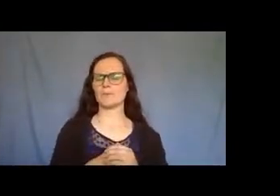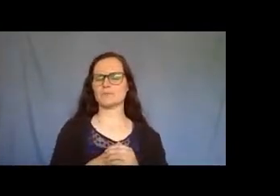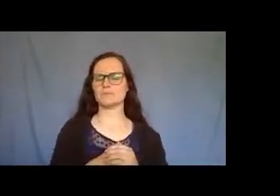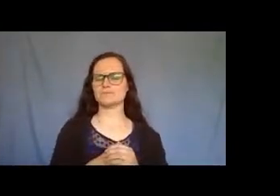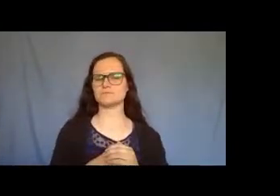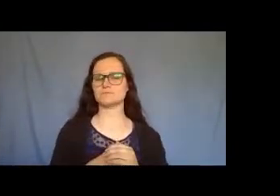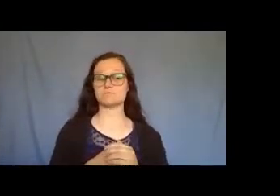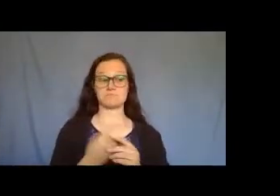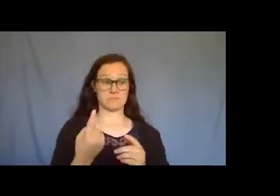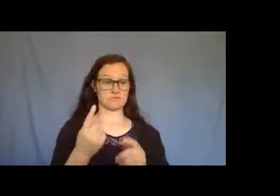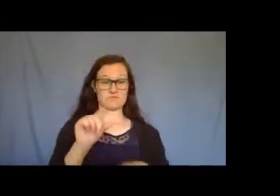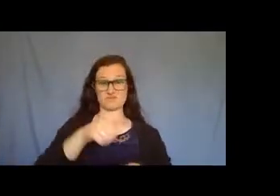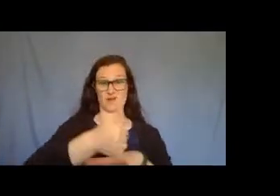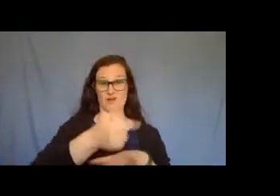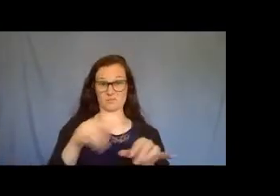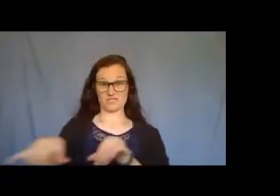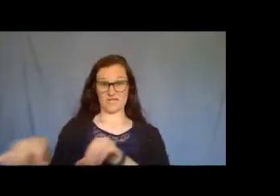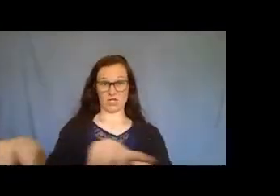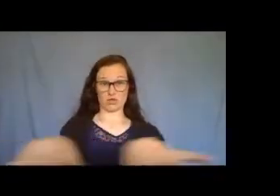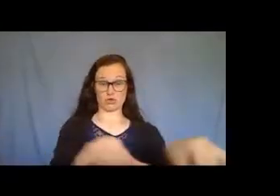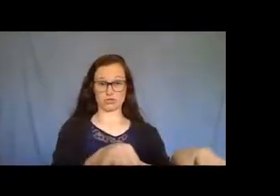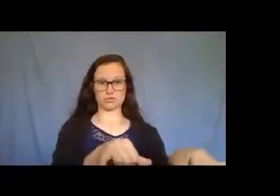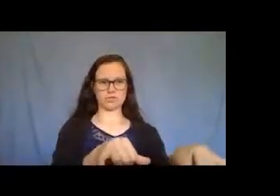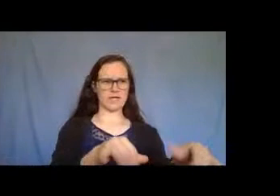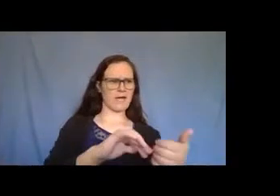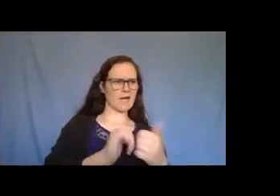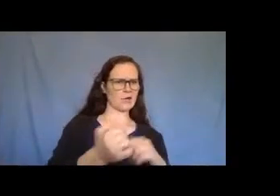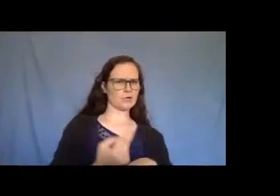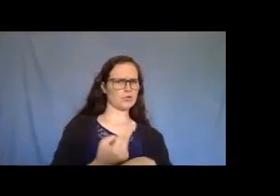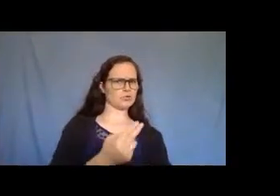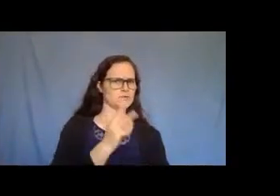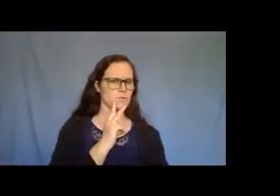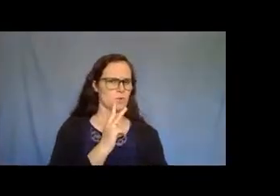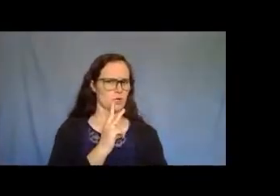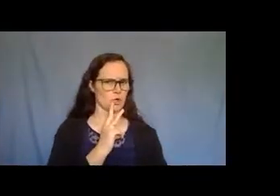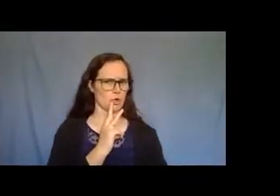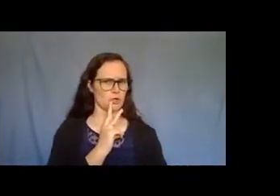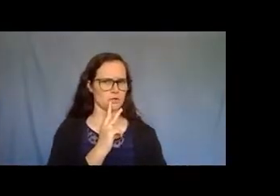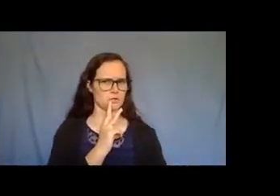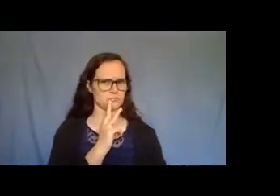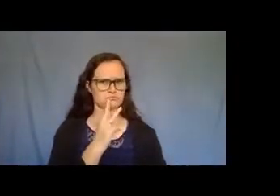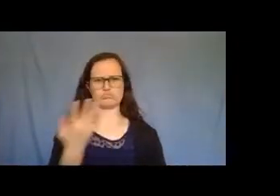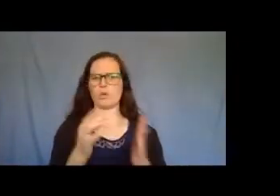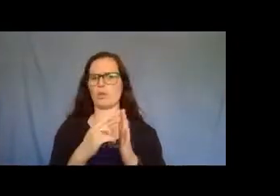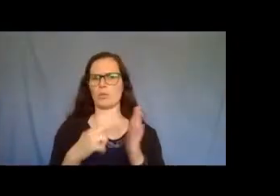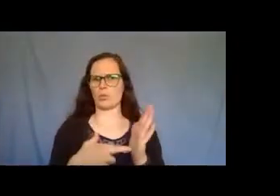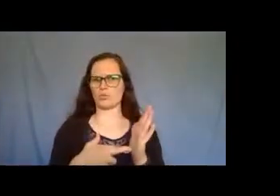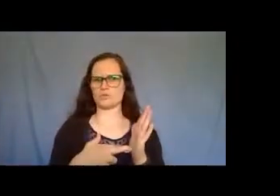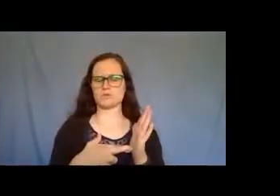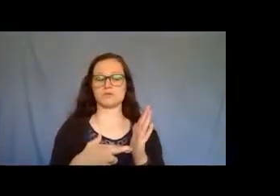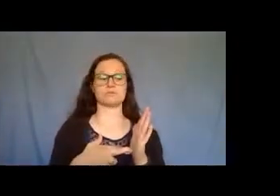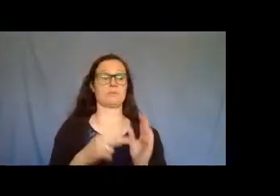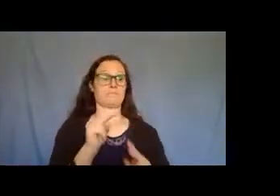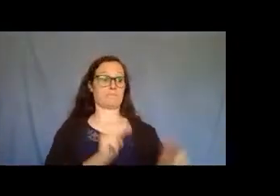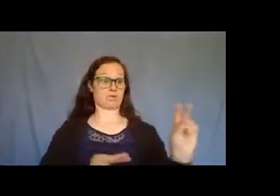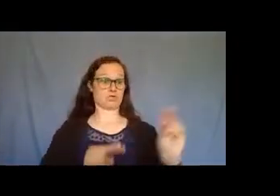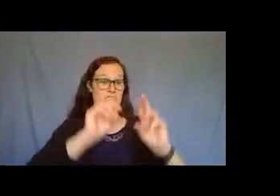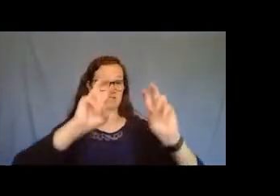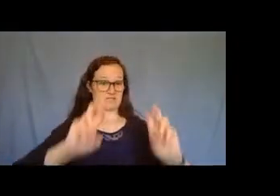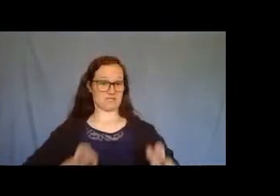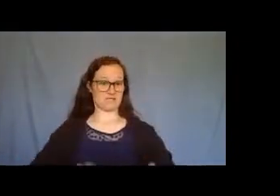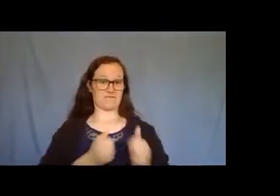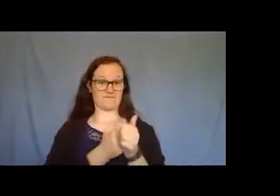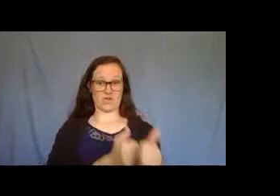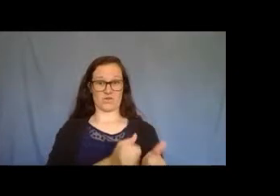setting standards, designated uses and criteria, then monitoring and assessing against those standards, and then